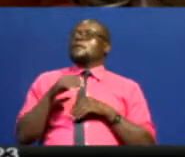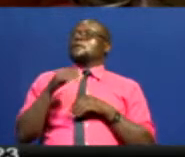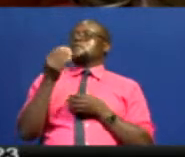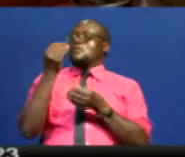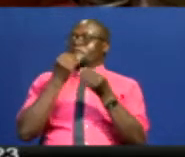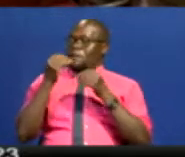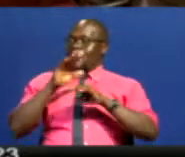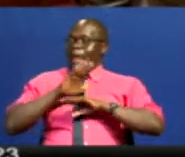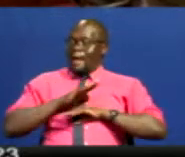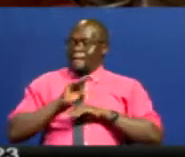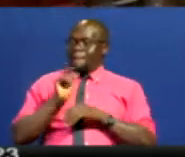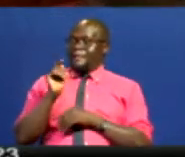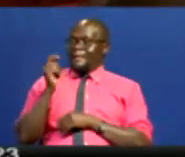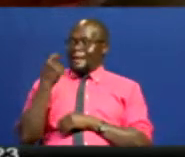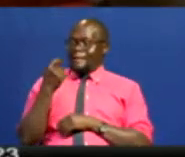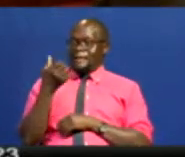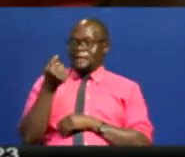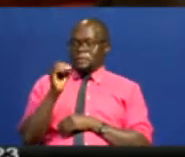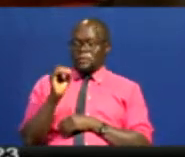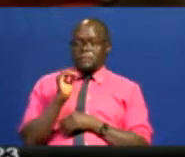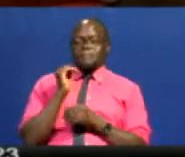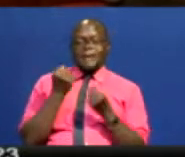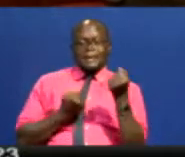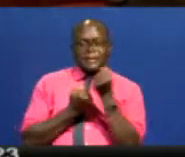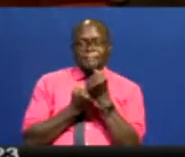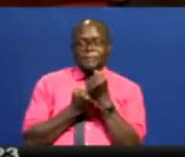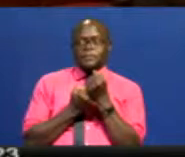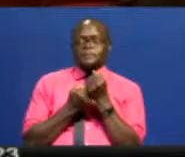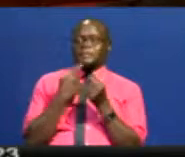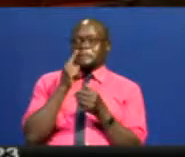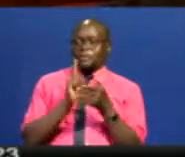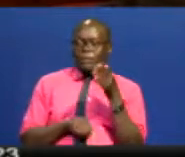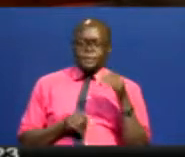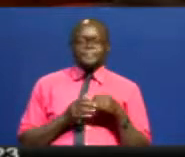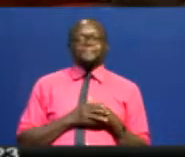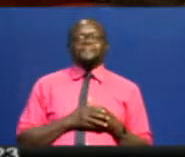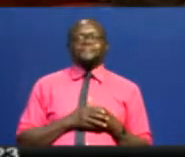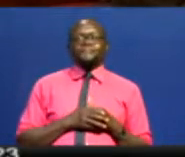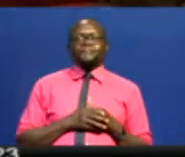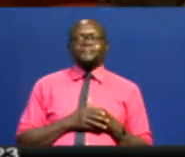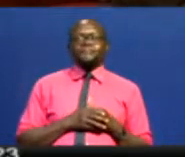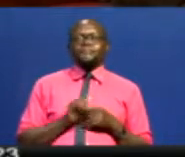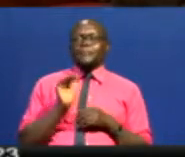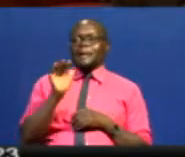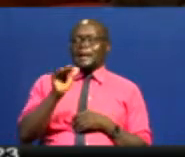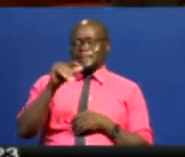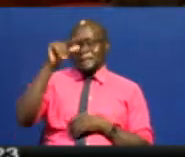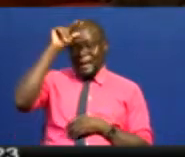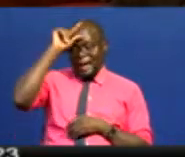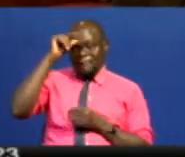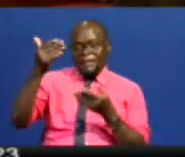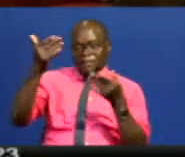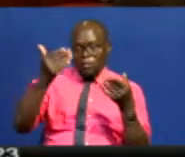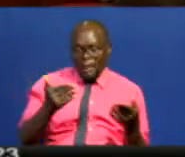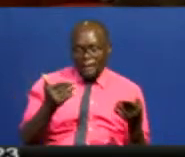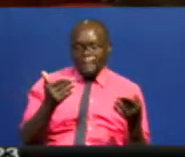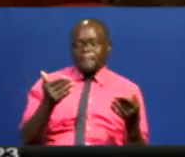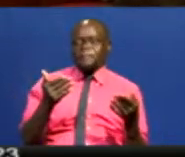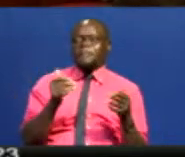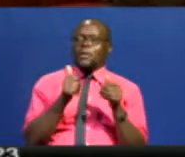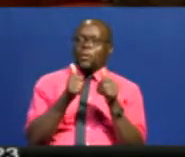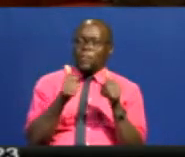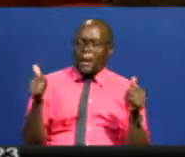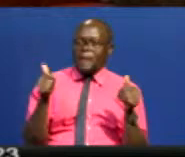our people. I therefore rise to support this motion and say, request the government to put in place